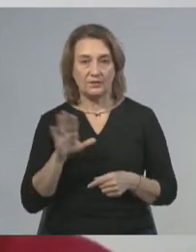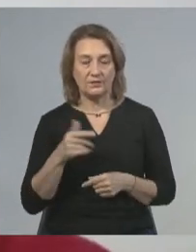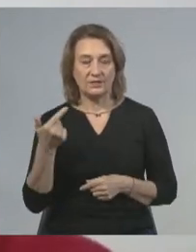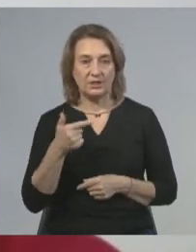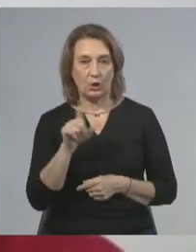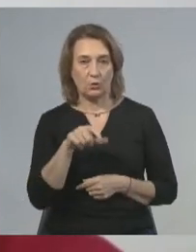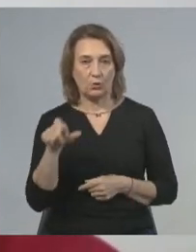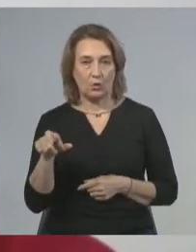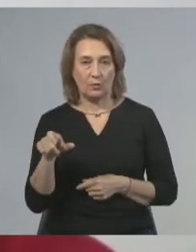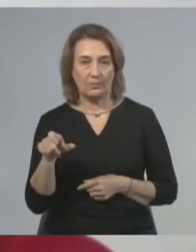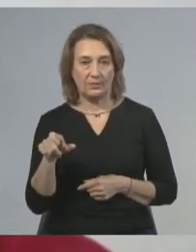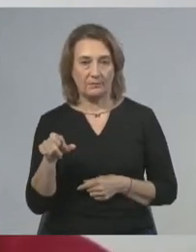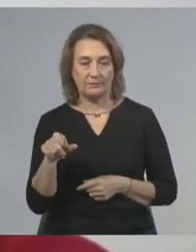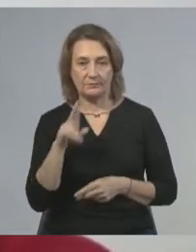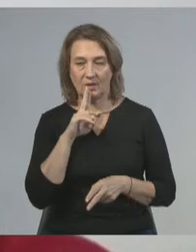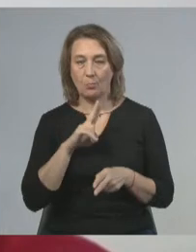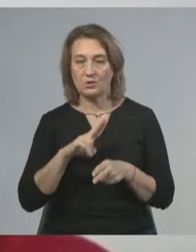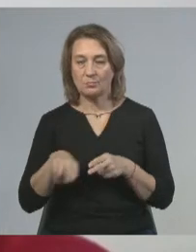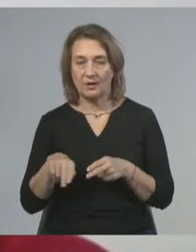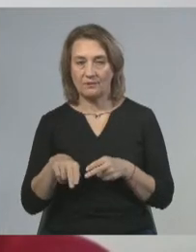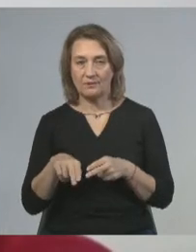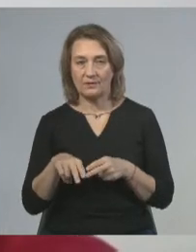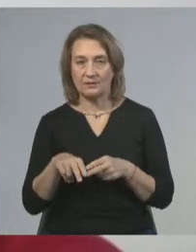there are further problems